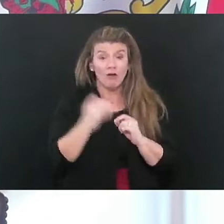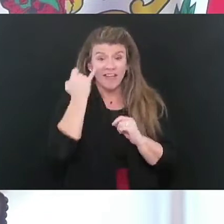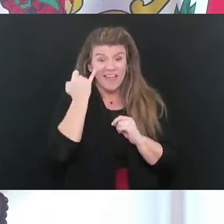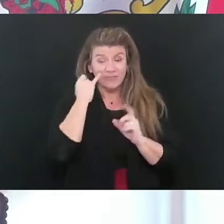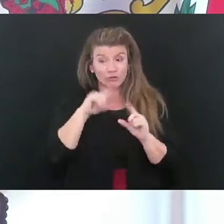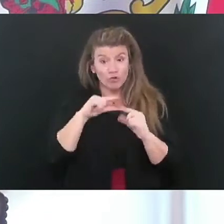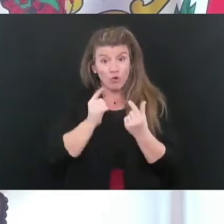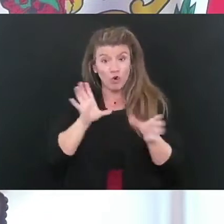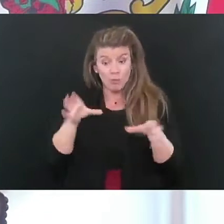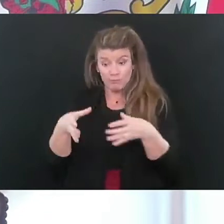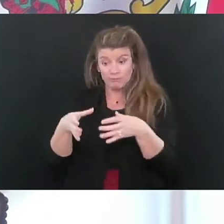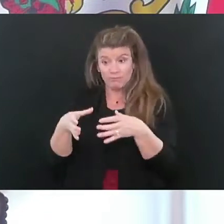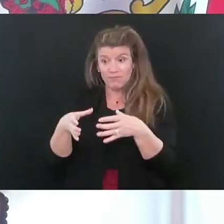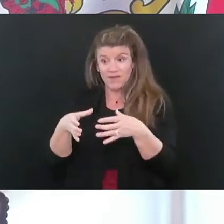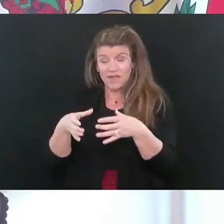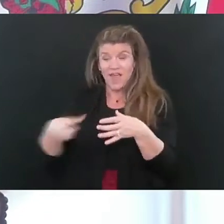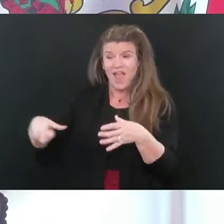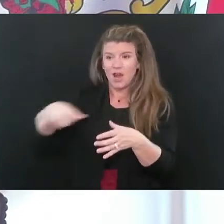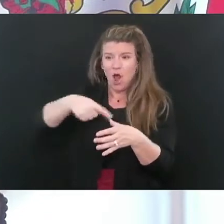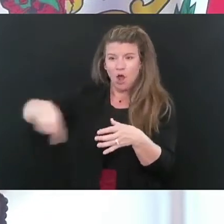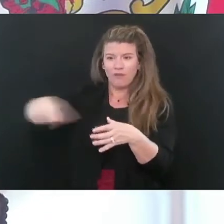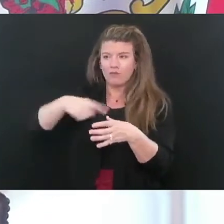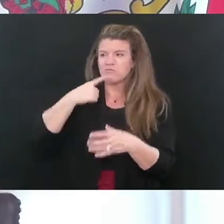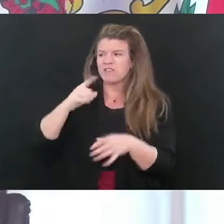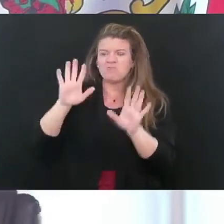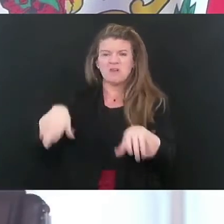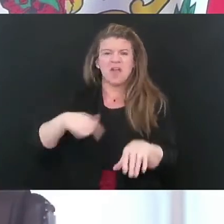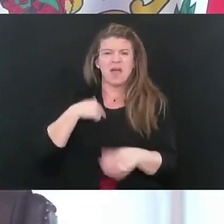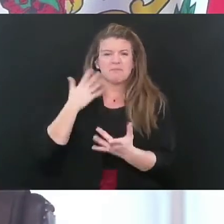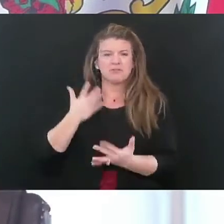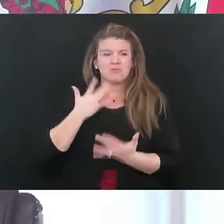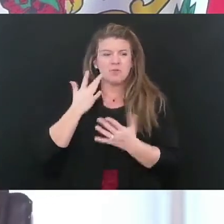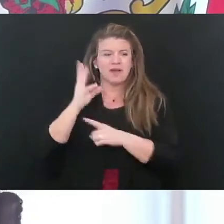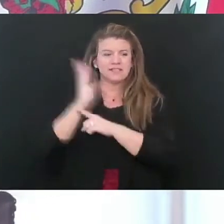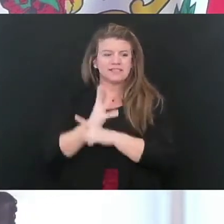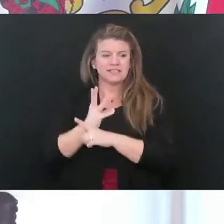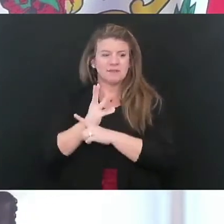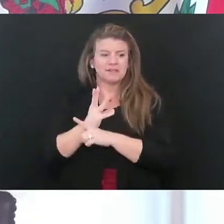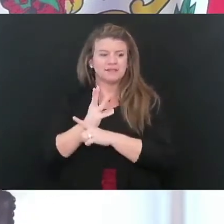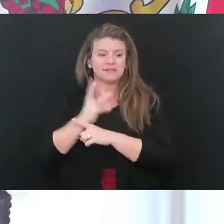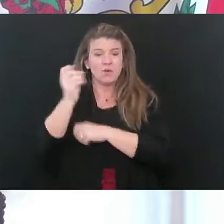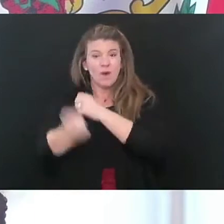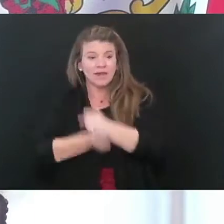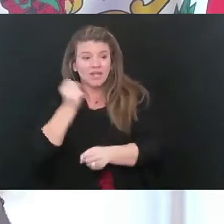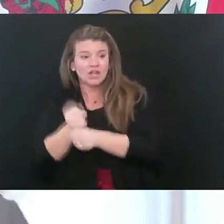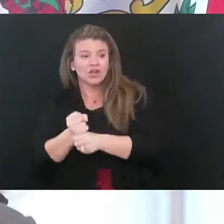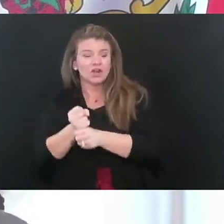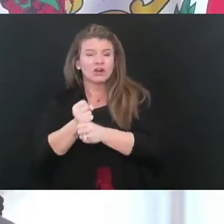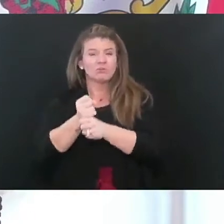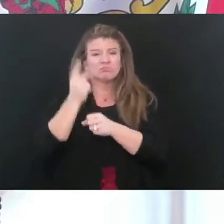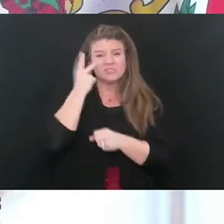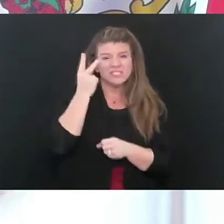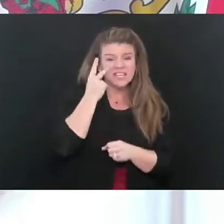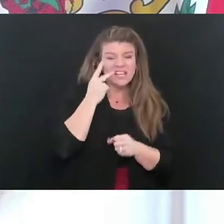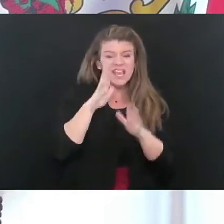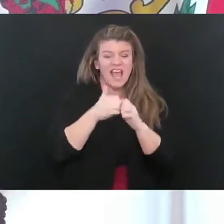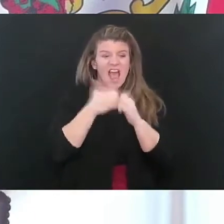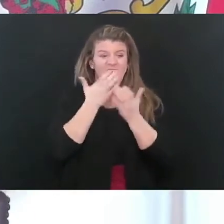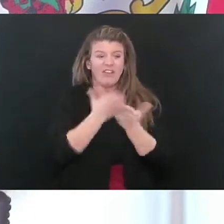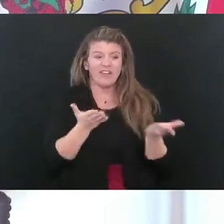of you and all of you are saying, well, we're going to wait 6 months to a year to just see how things go and